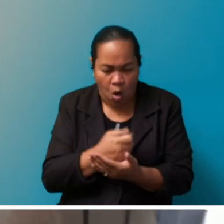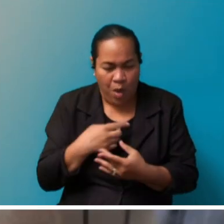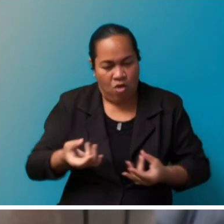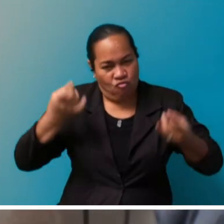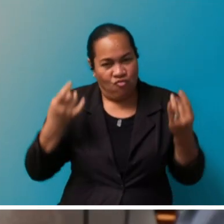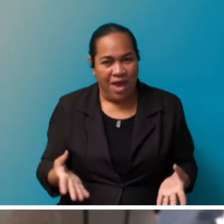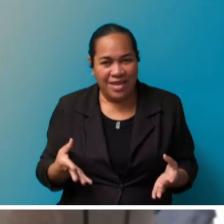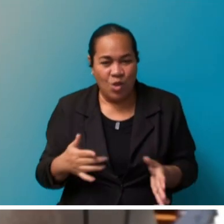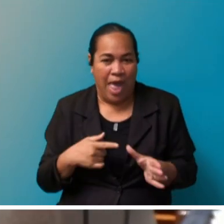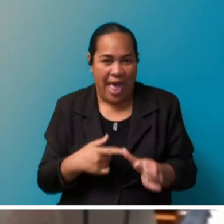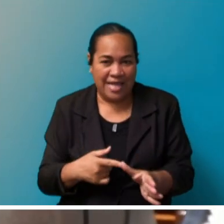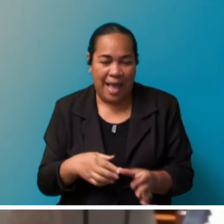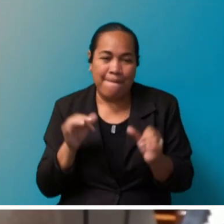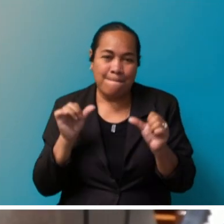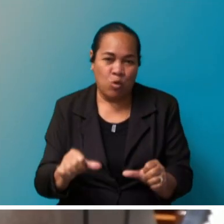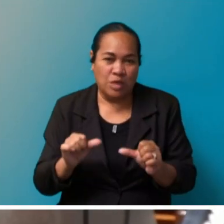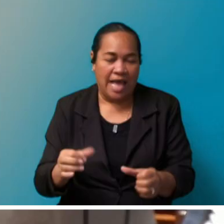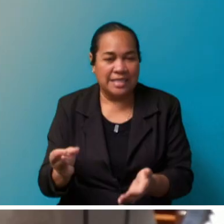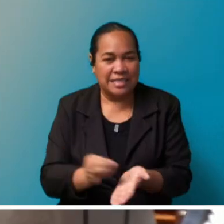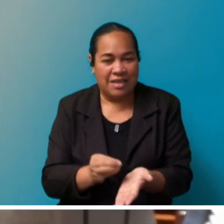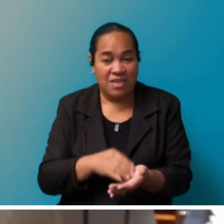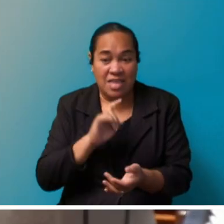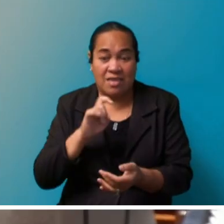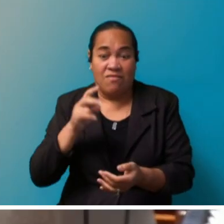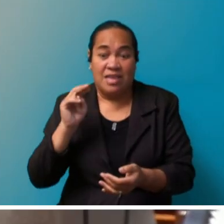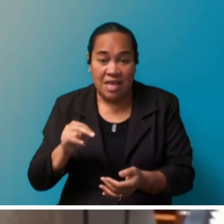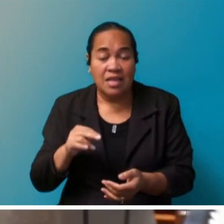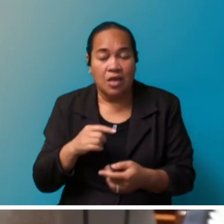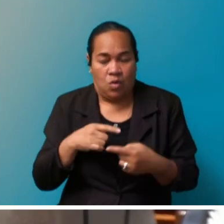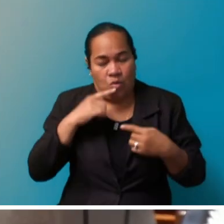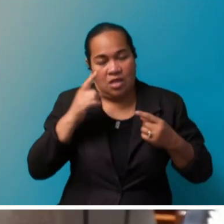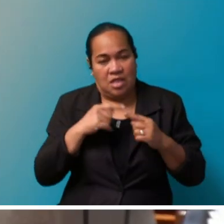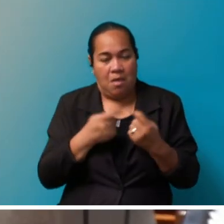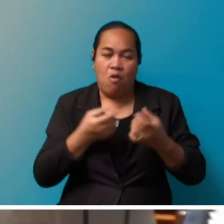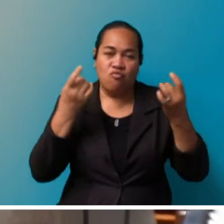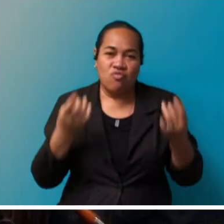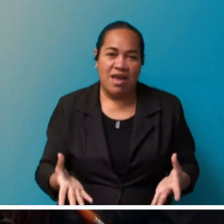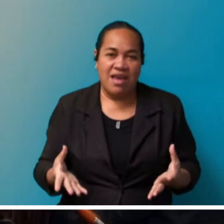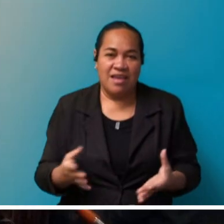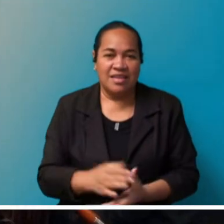protect, to serve should the need arise. I thank you.